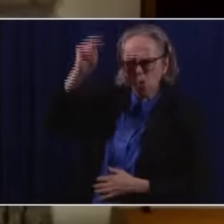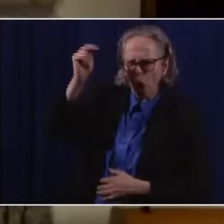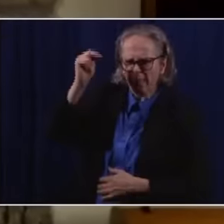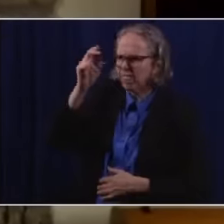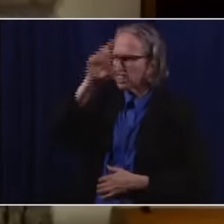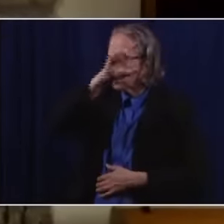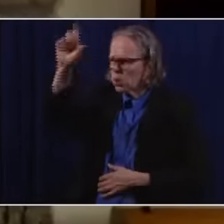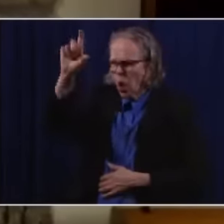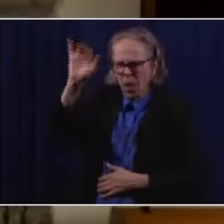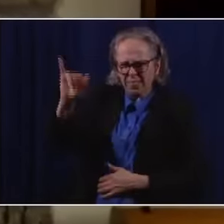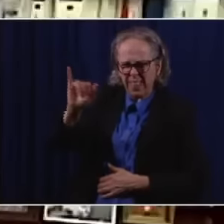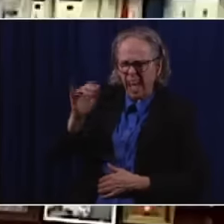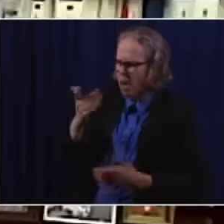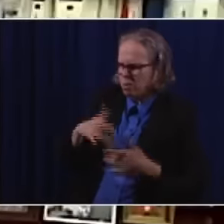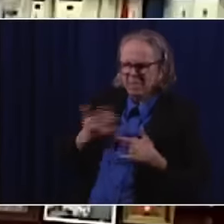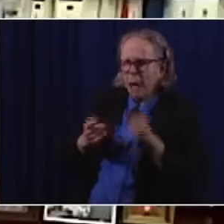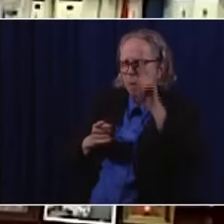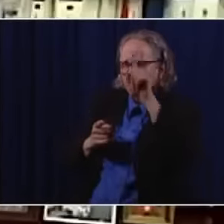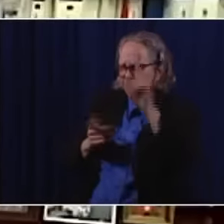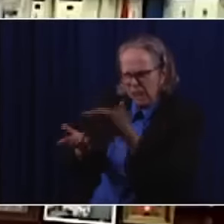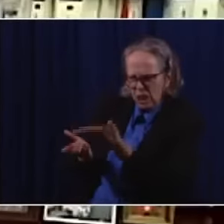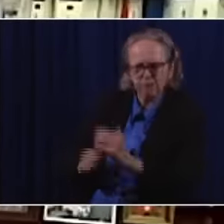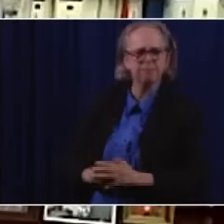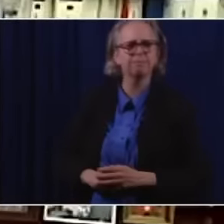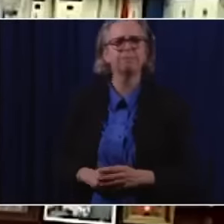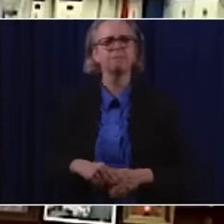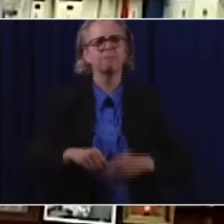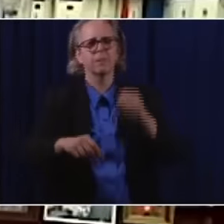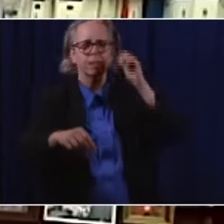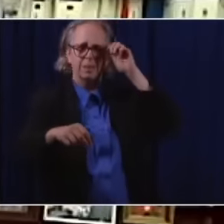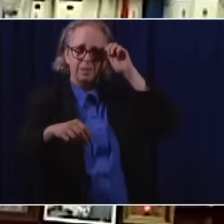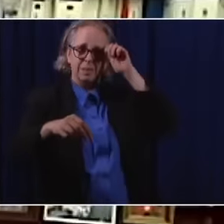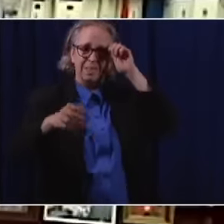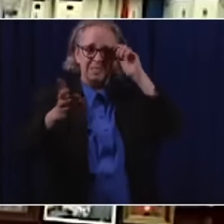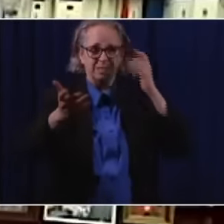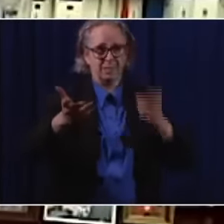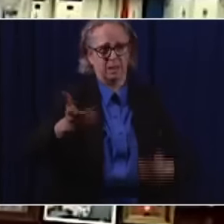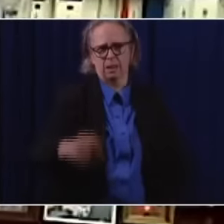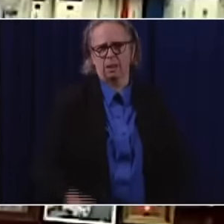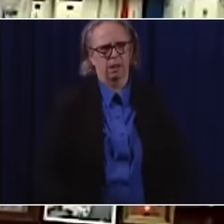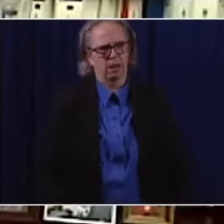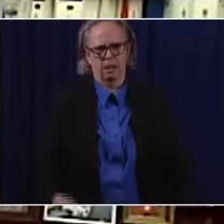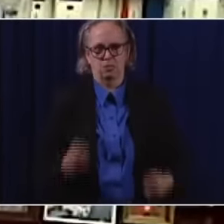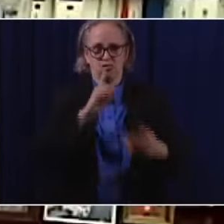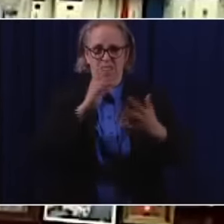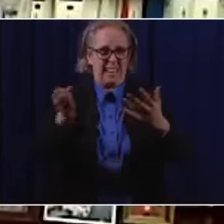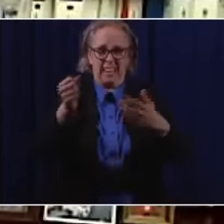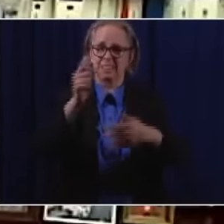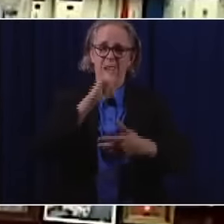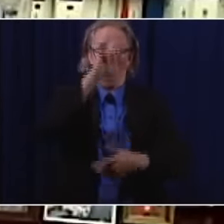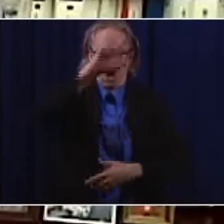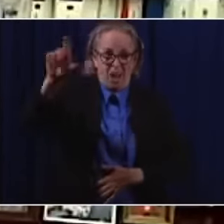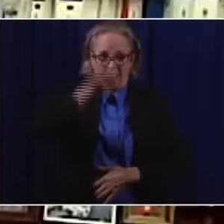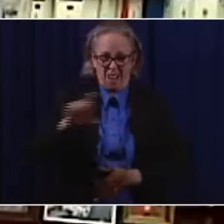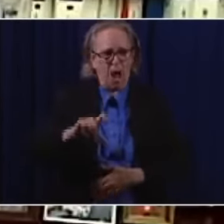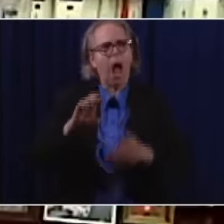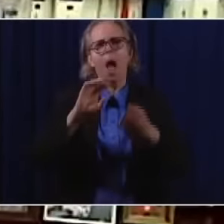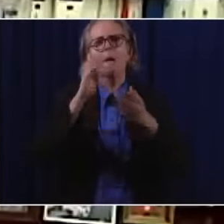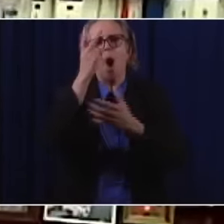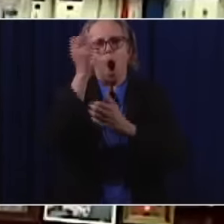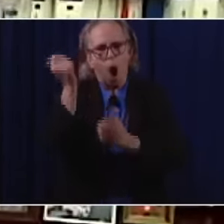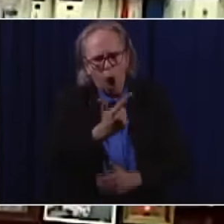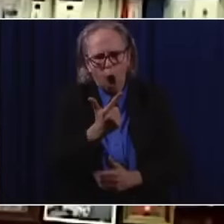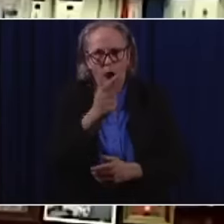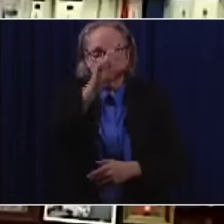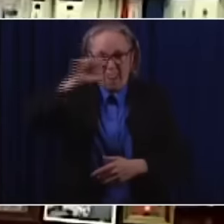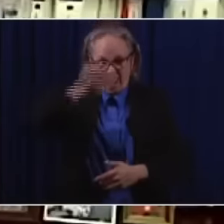the other 2 zones? Sure. Well, the numbers are up in every zone compared to earlier in the summer. Certainly, we all saw